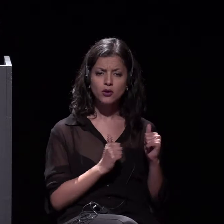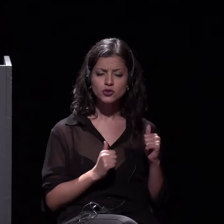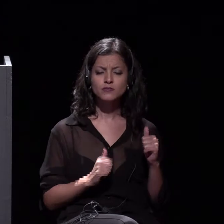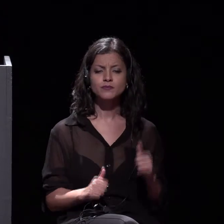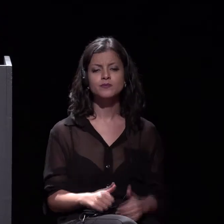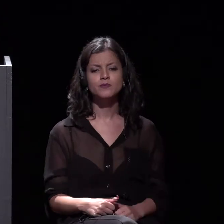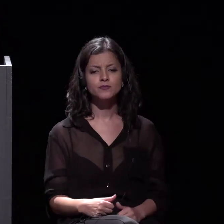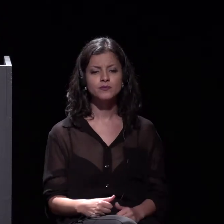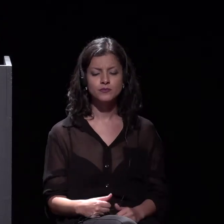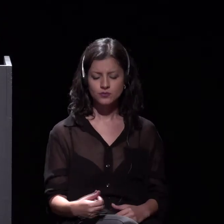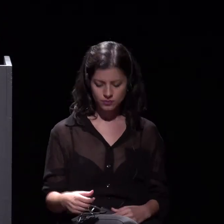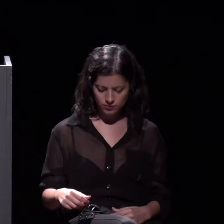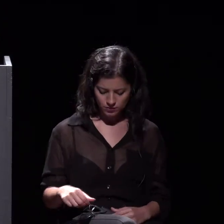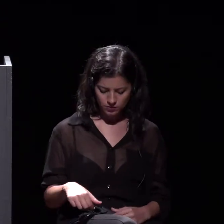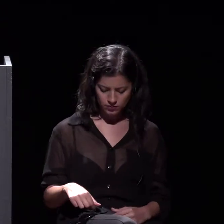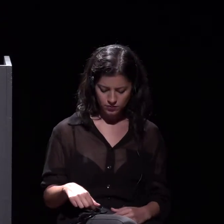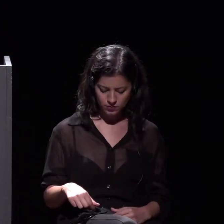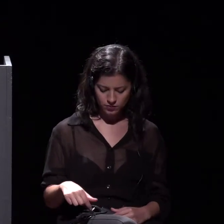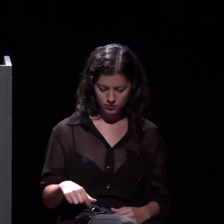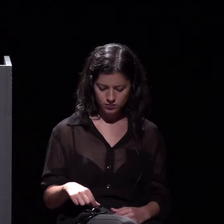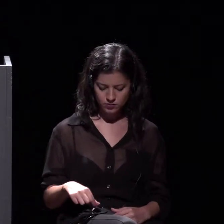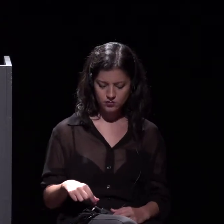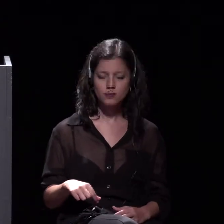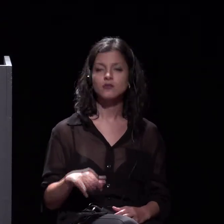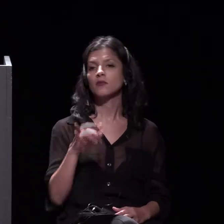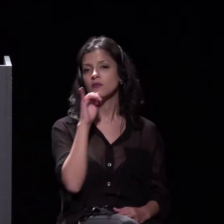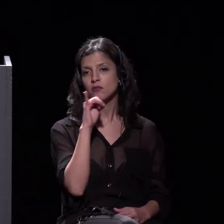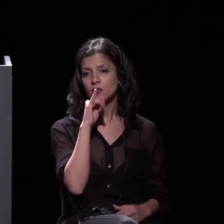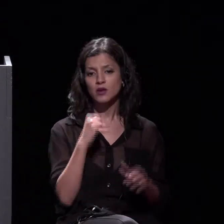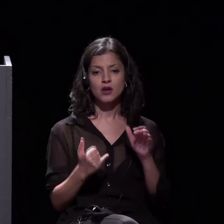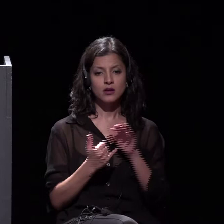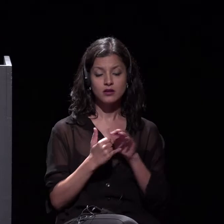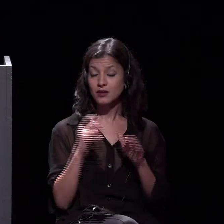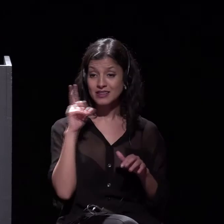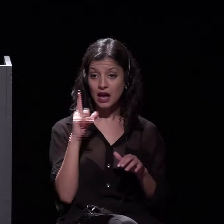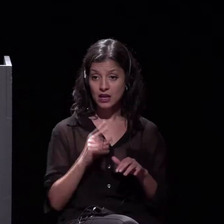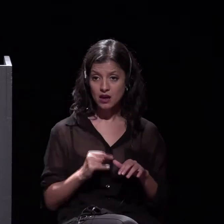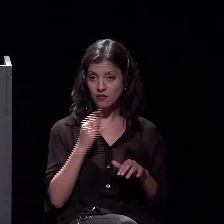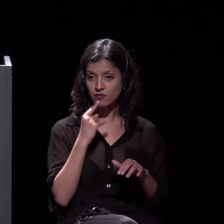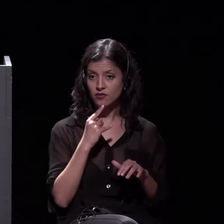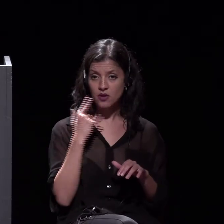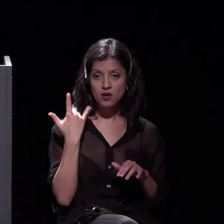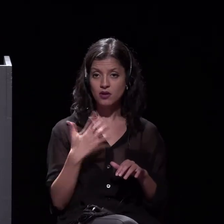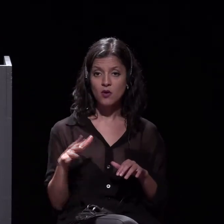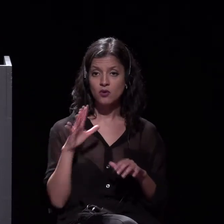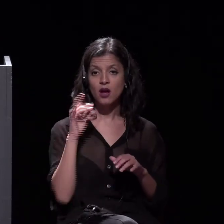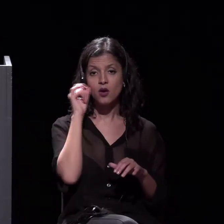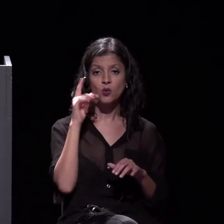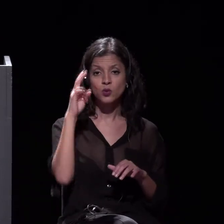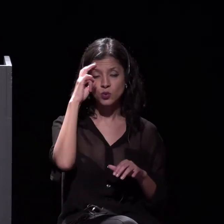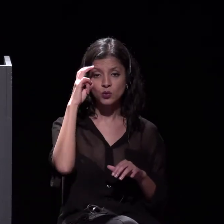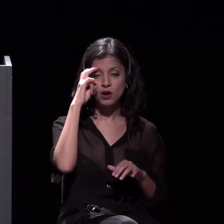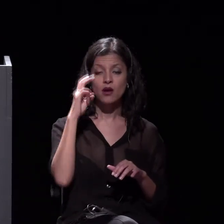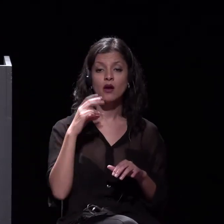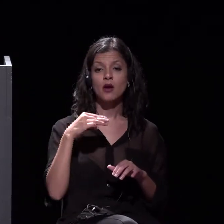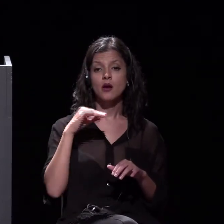the network of community museums has decided they don't want to belong to the culture ministry, and they don't even want to call themselves museums because they've created